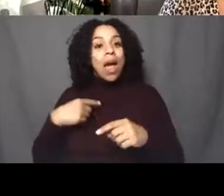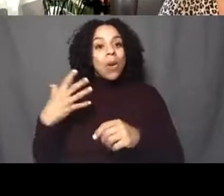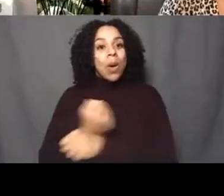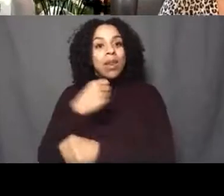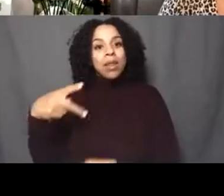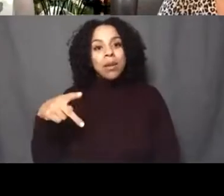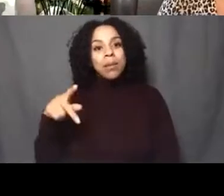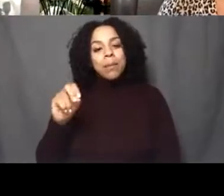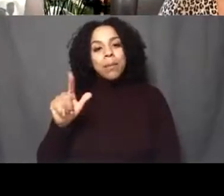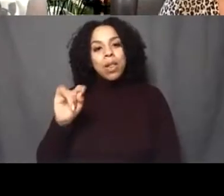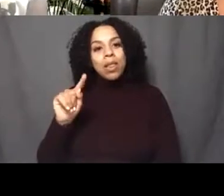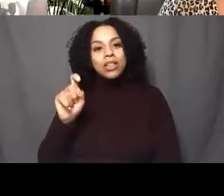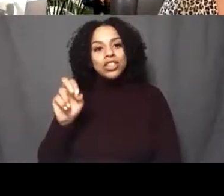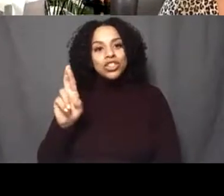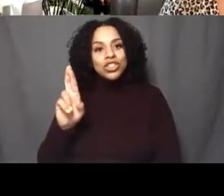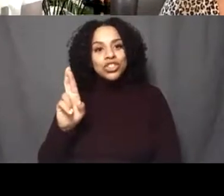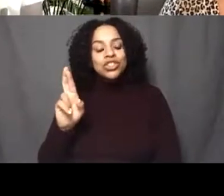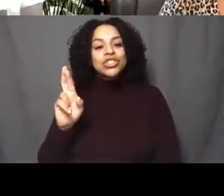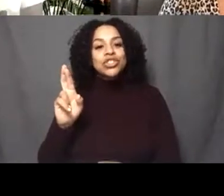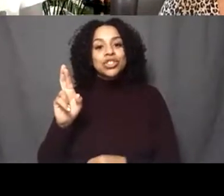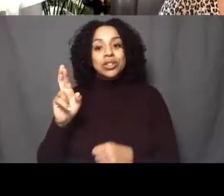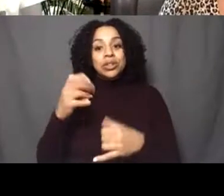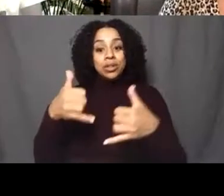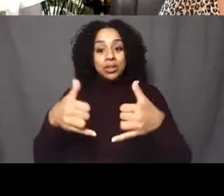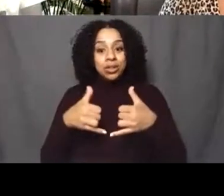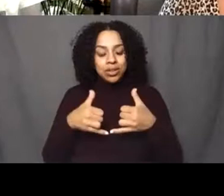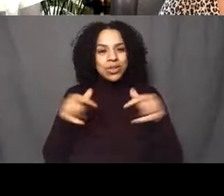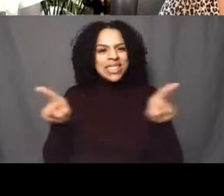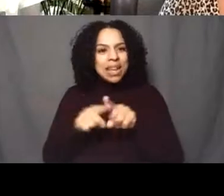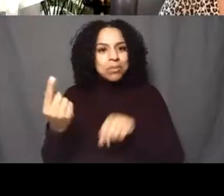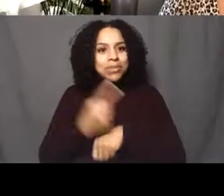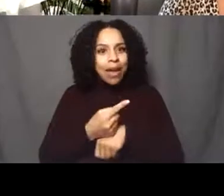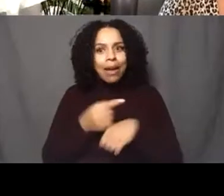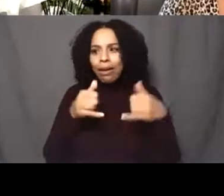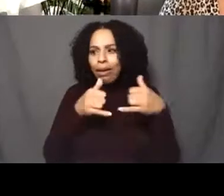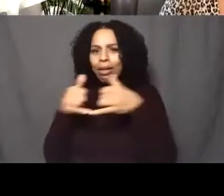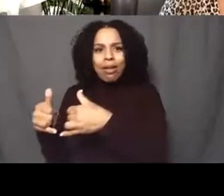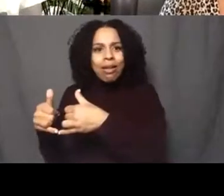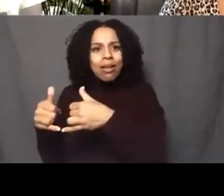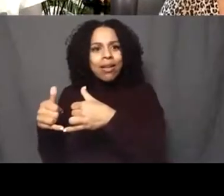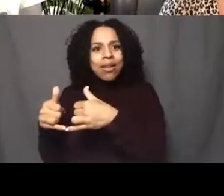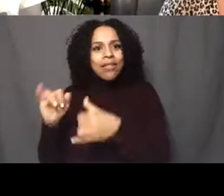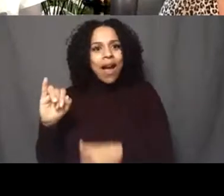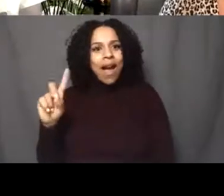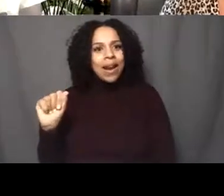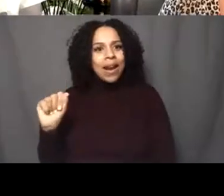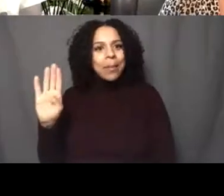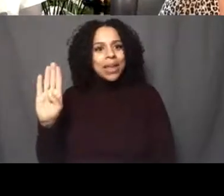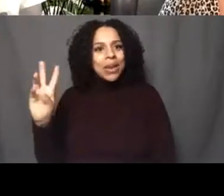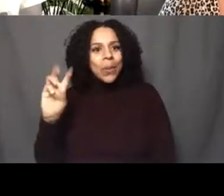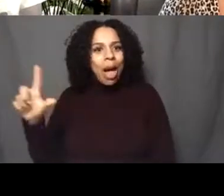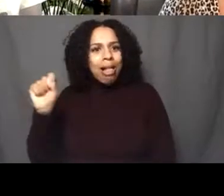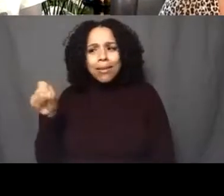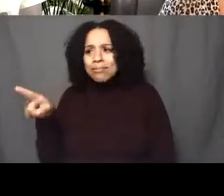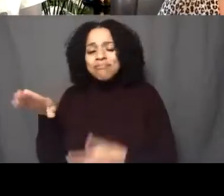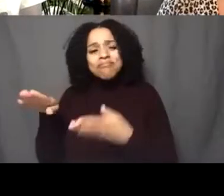that they gave a posthumous Pulitzer to Ida B. Wells. And I was crying like a baby. It was a complete surprise for me. And to